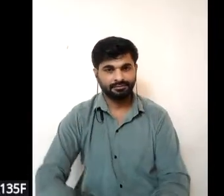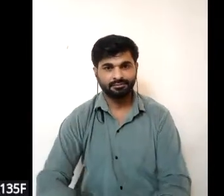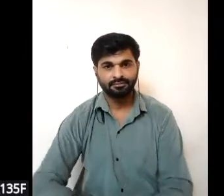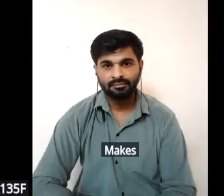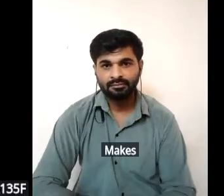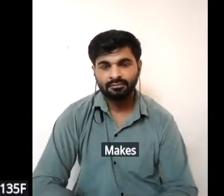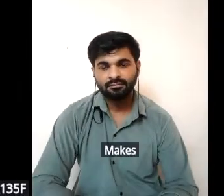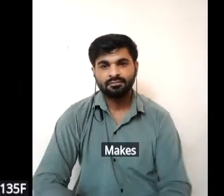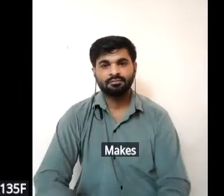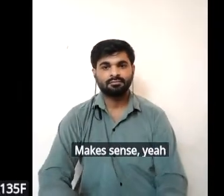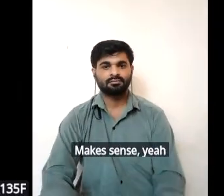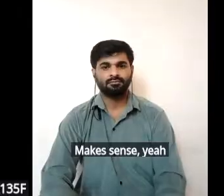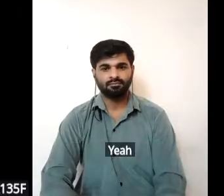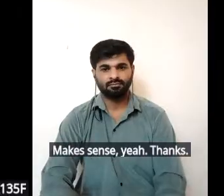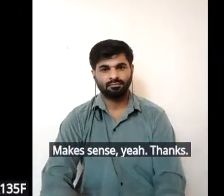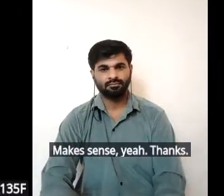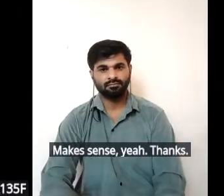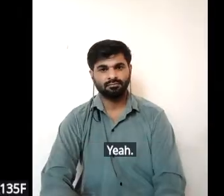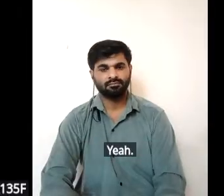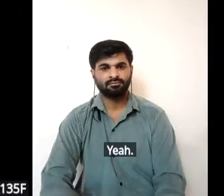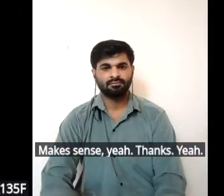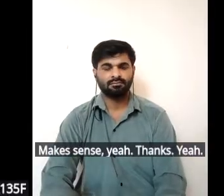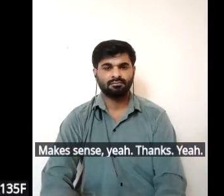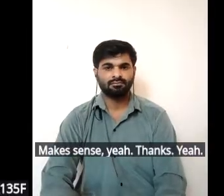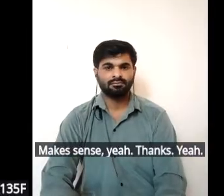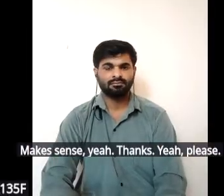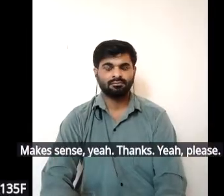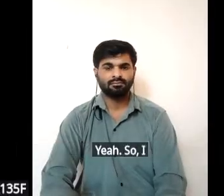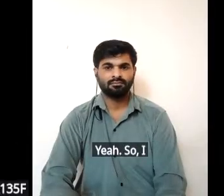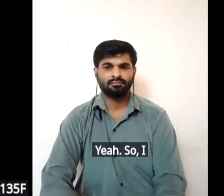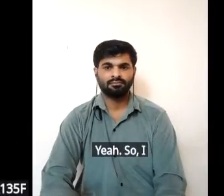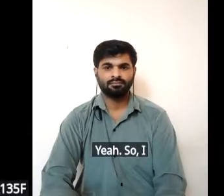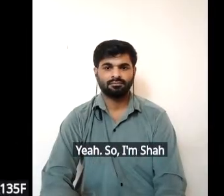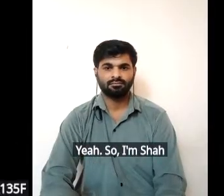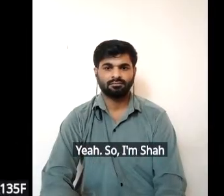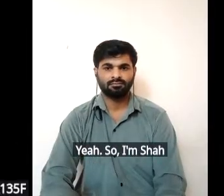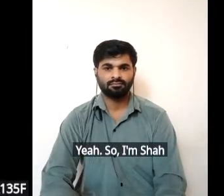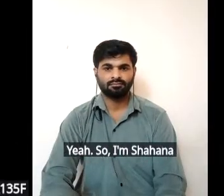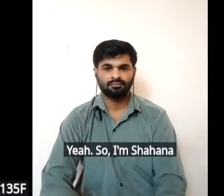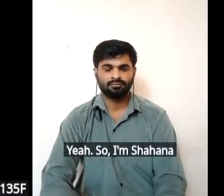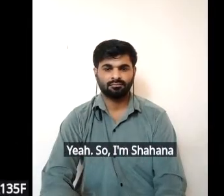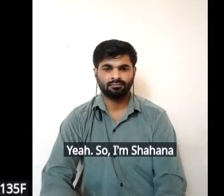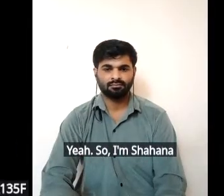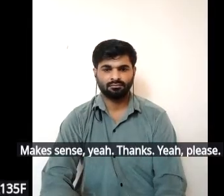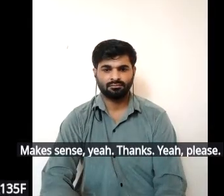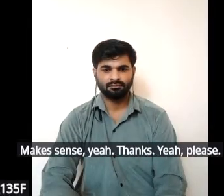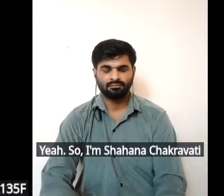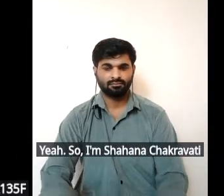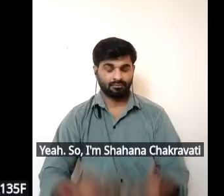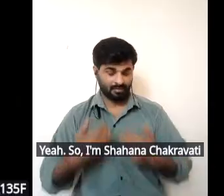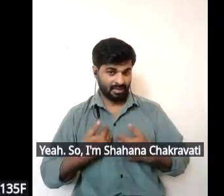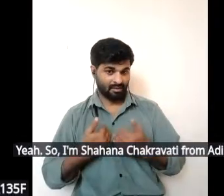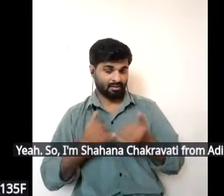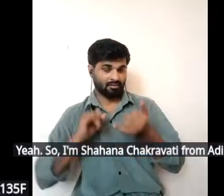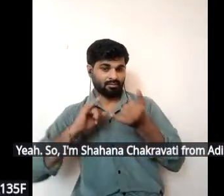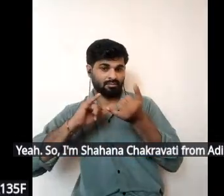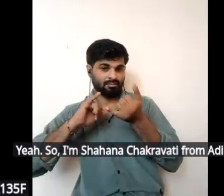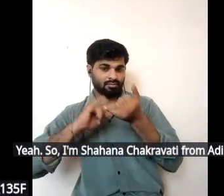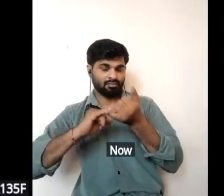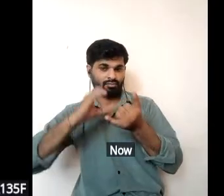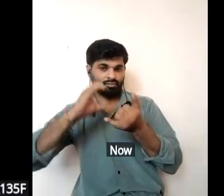Makes sense. Yeah. Thanks. So, yeah, please. So I'm Shahana Chakravarti from Adi.